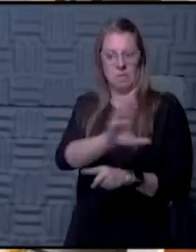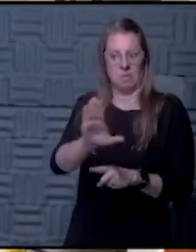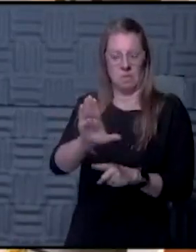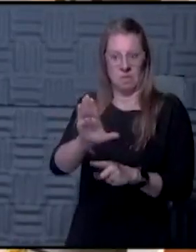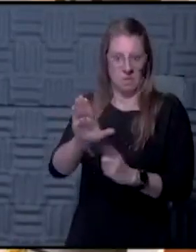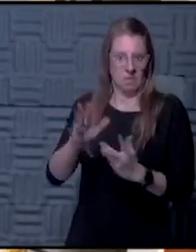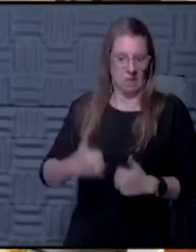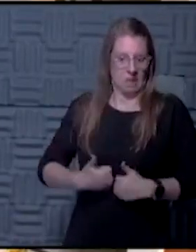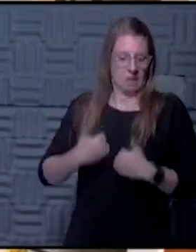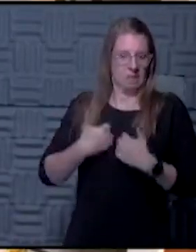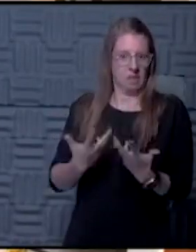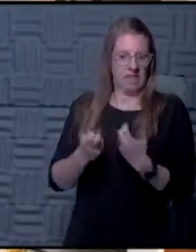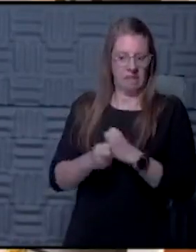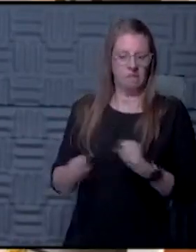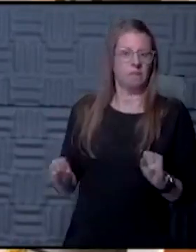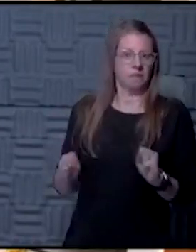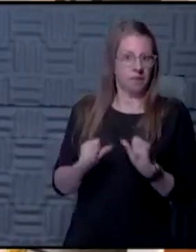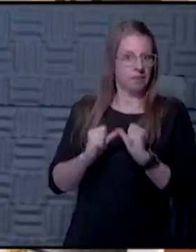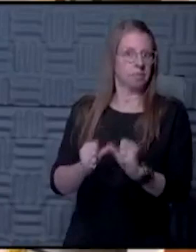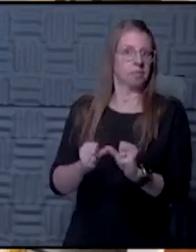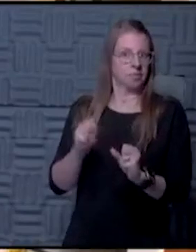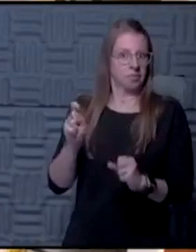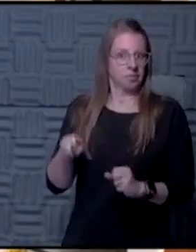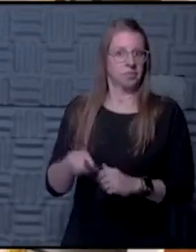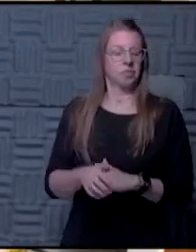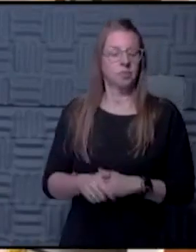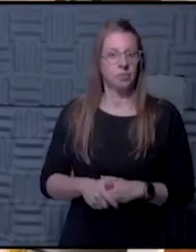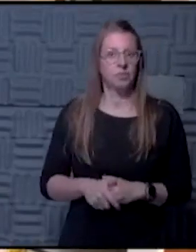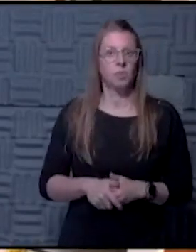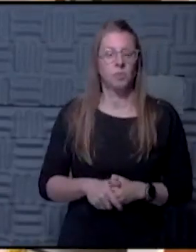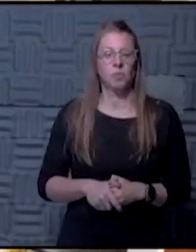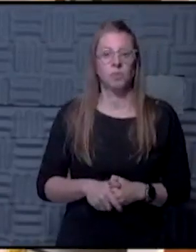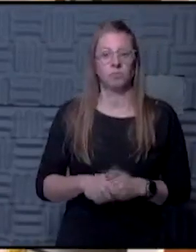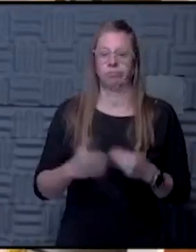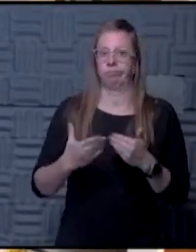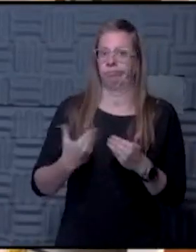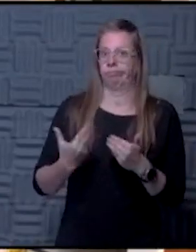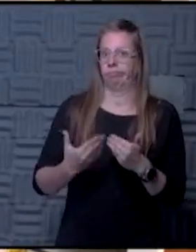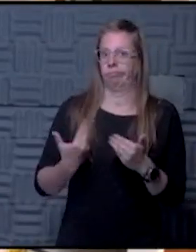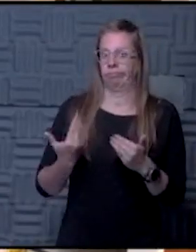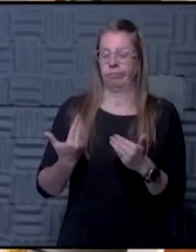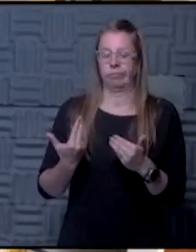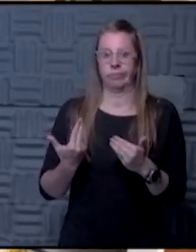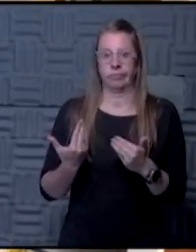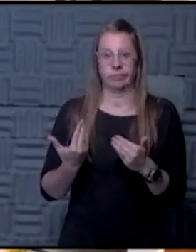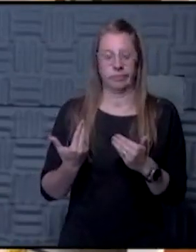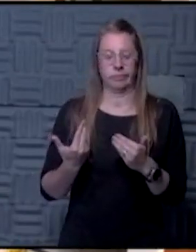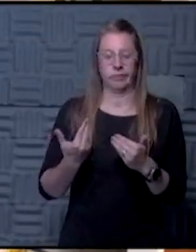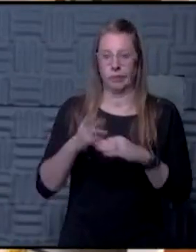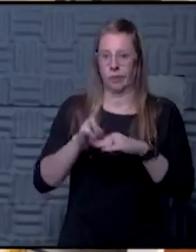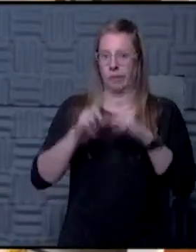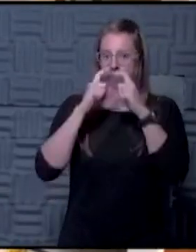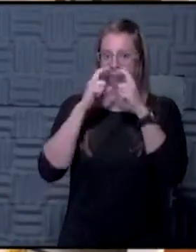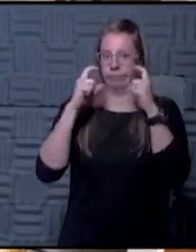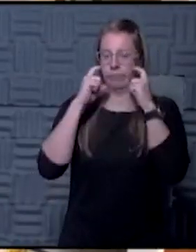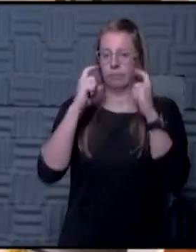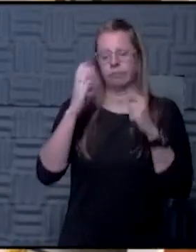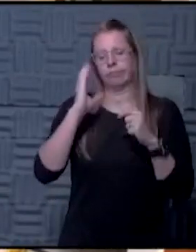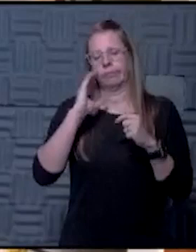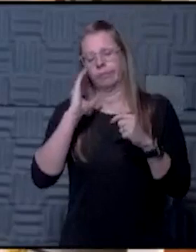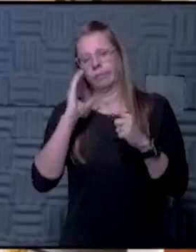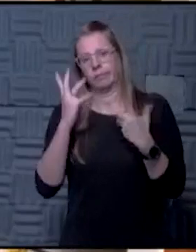So, just be safe. It's so easy to do. And yes, I know maybe it infringes